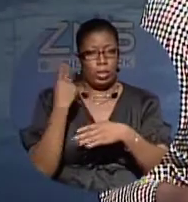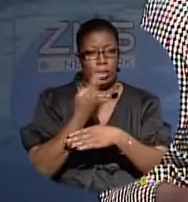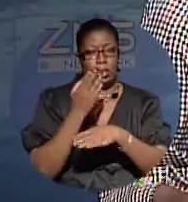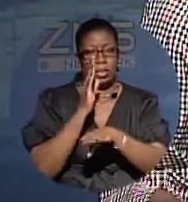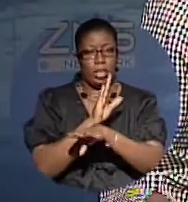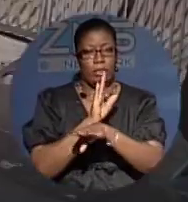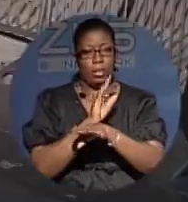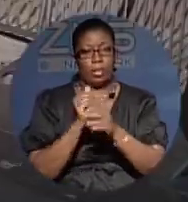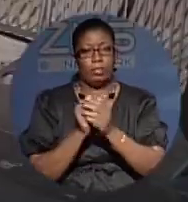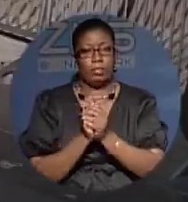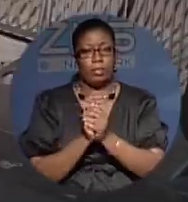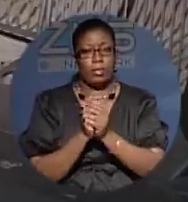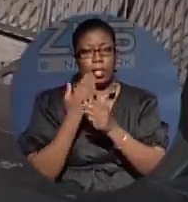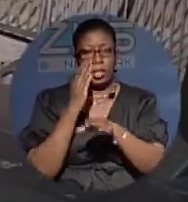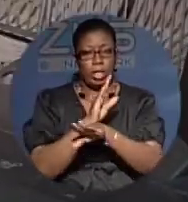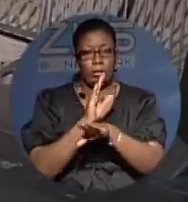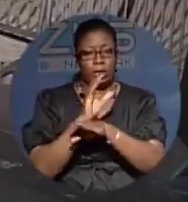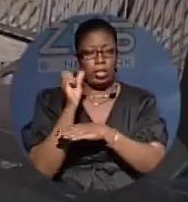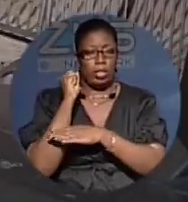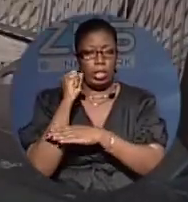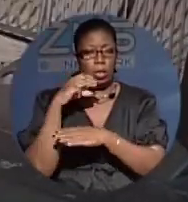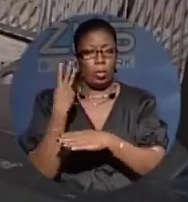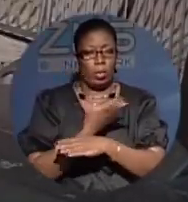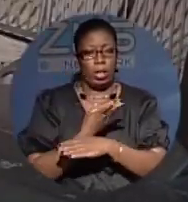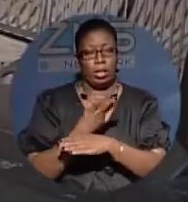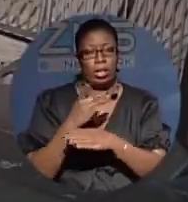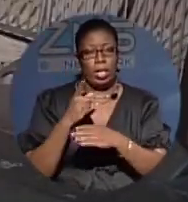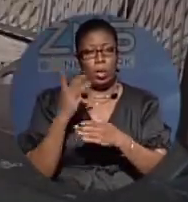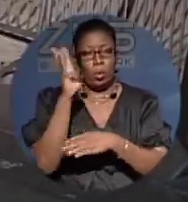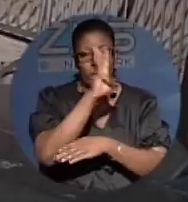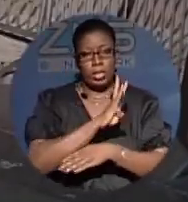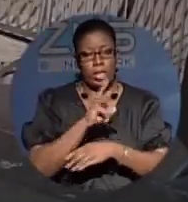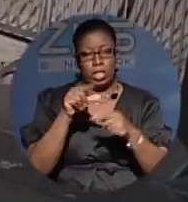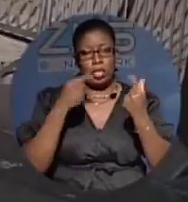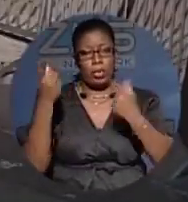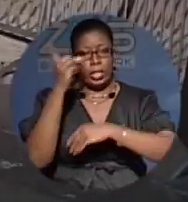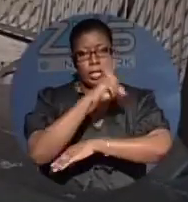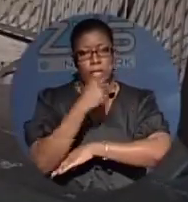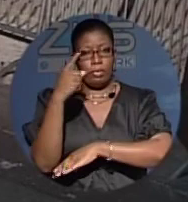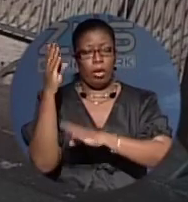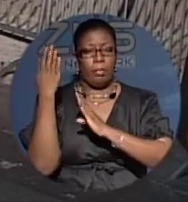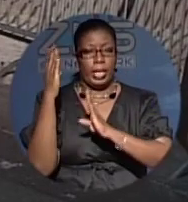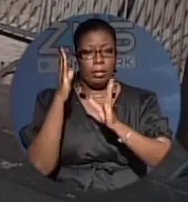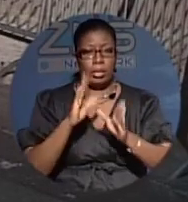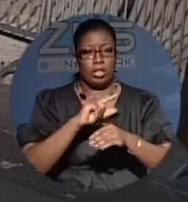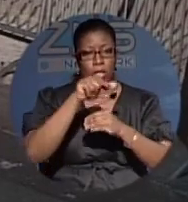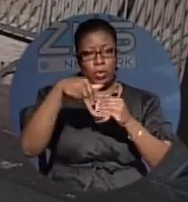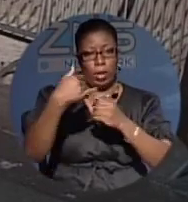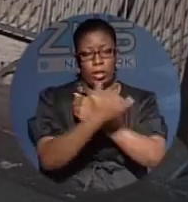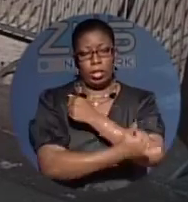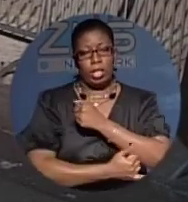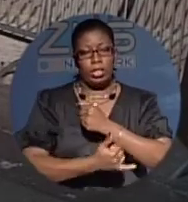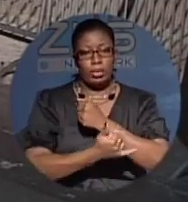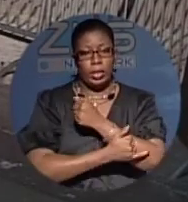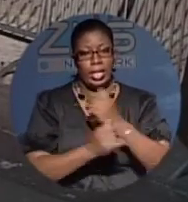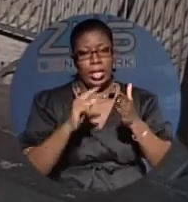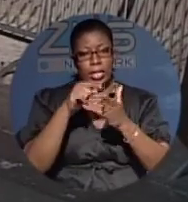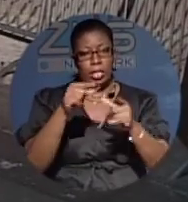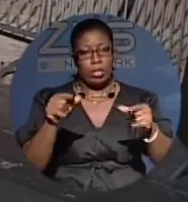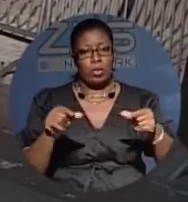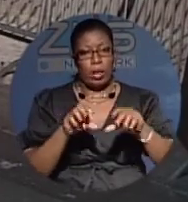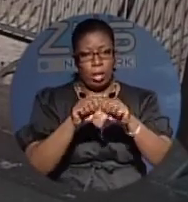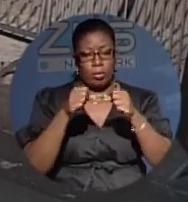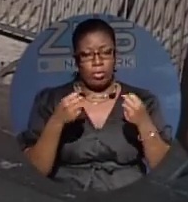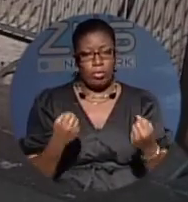evening. Good evening, Shanique. Well, Wednesday is a great day for Bahamians around the country, as this